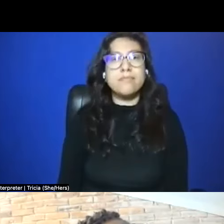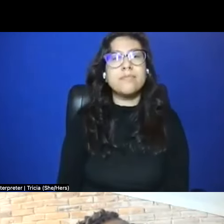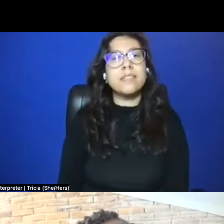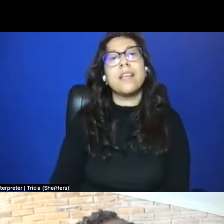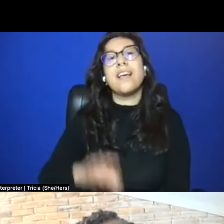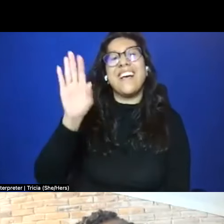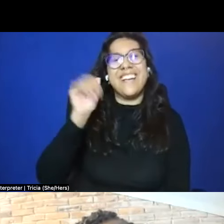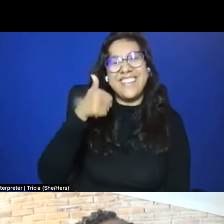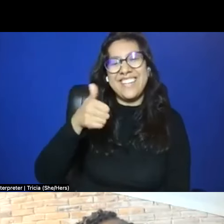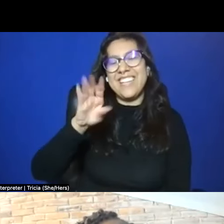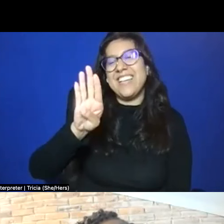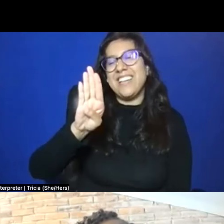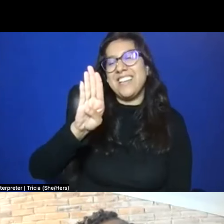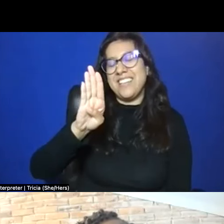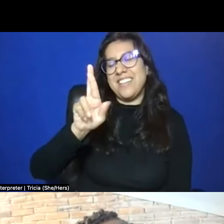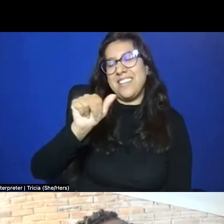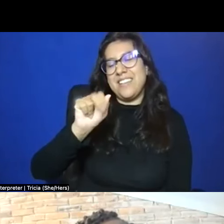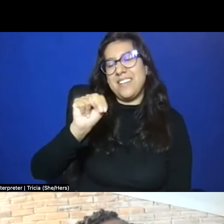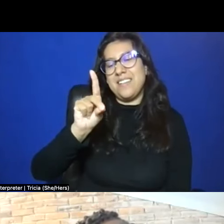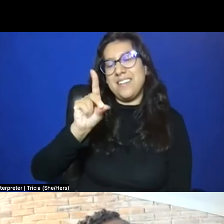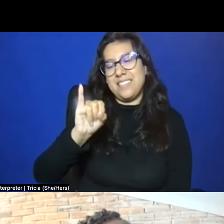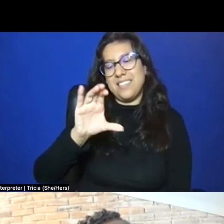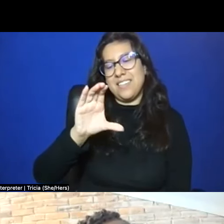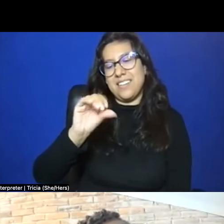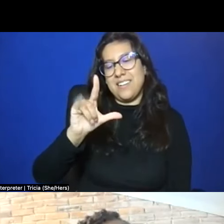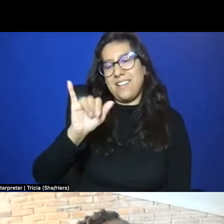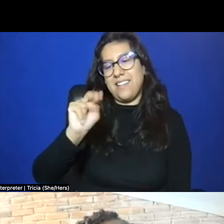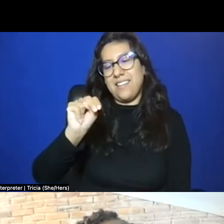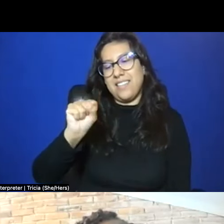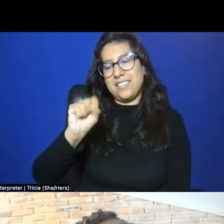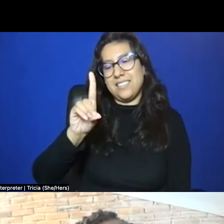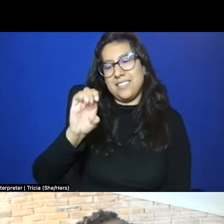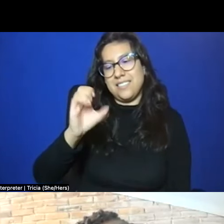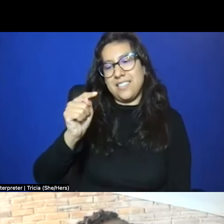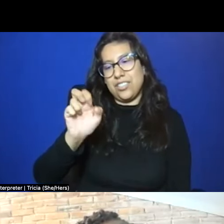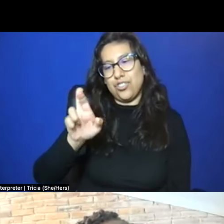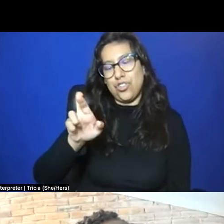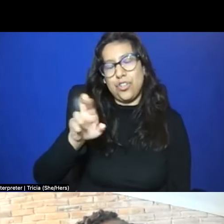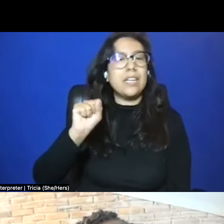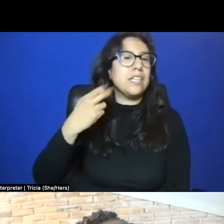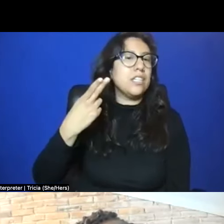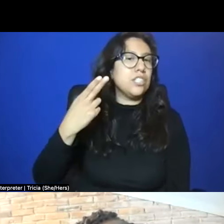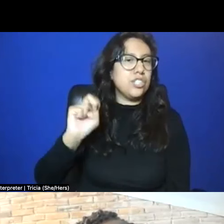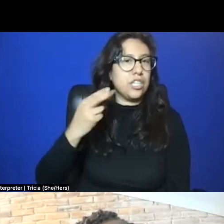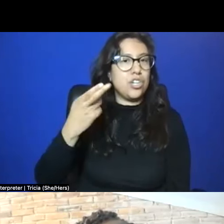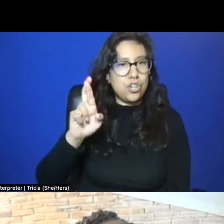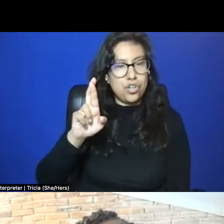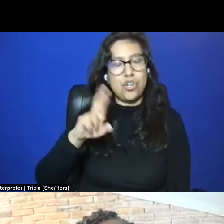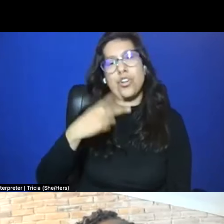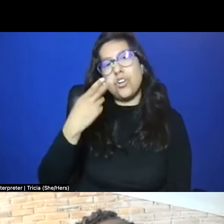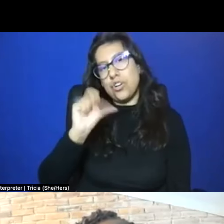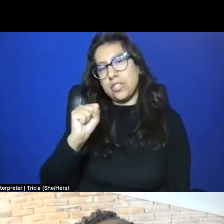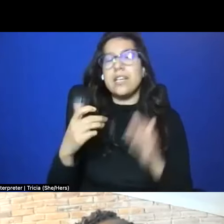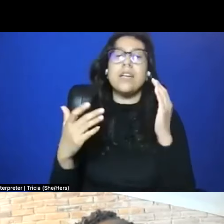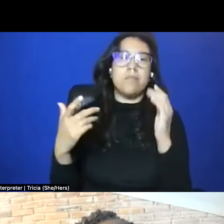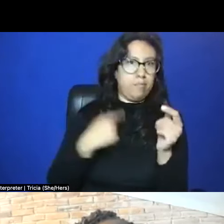Brandy Collins Dexter, she, her, hers, also at the Tech and Social